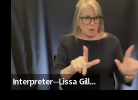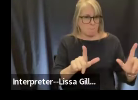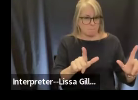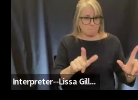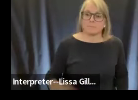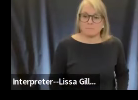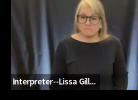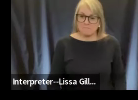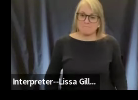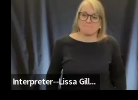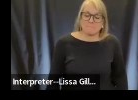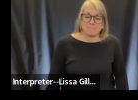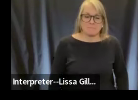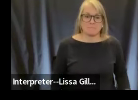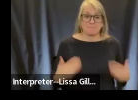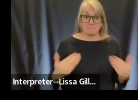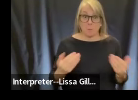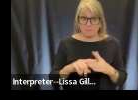meantime.